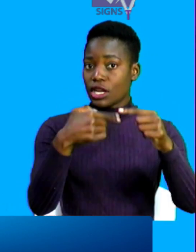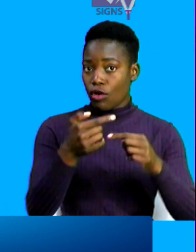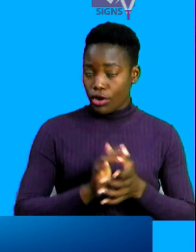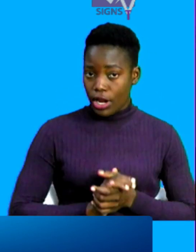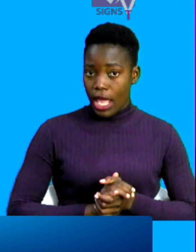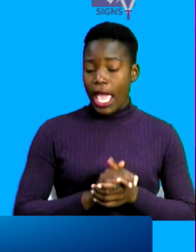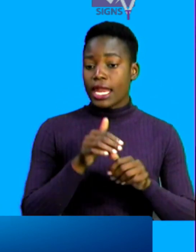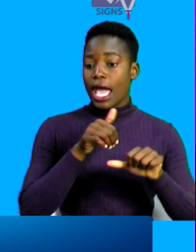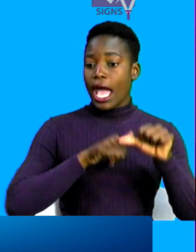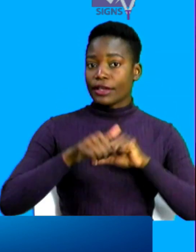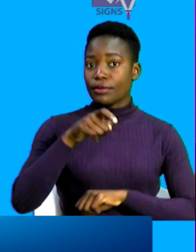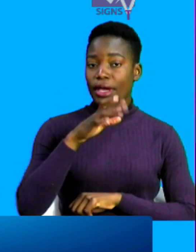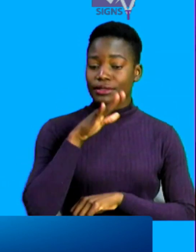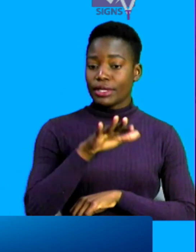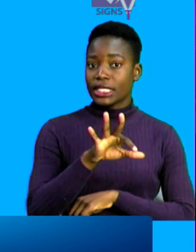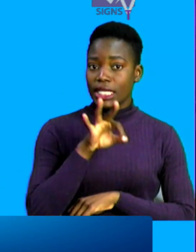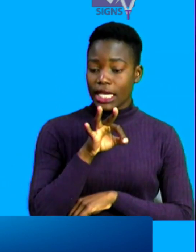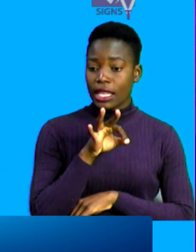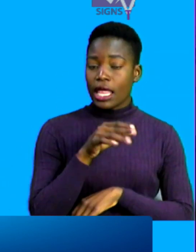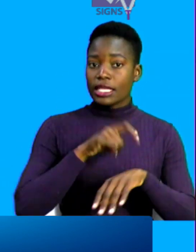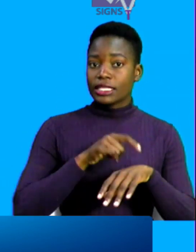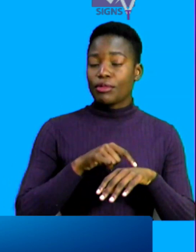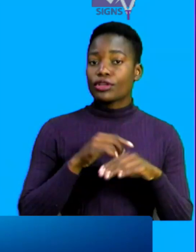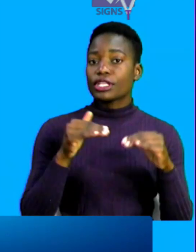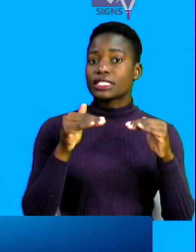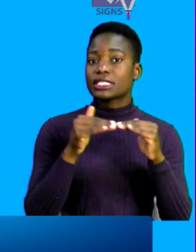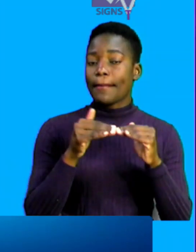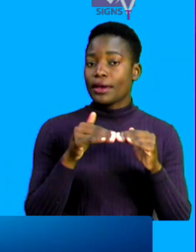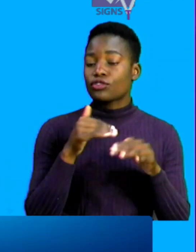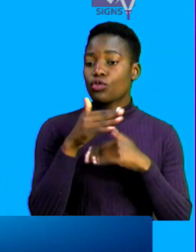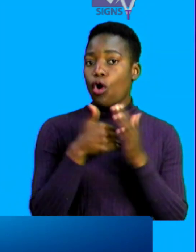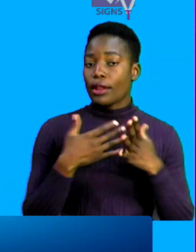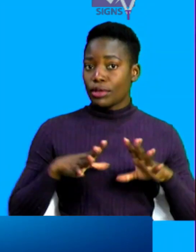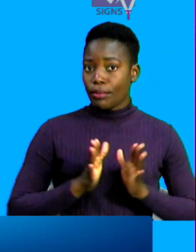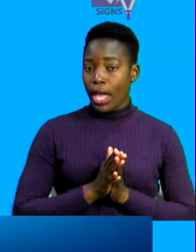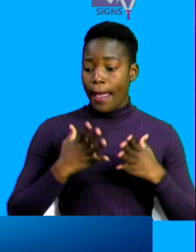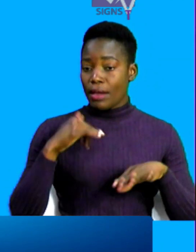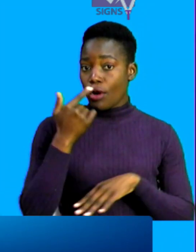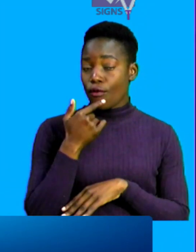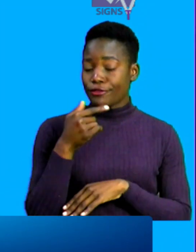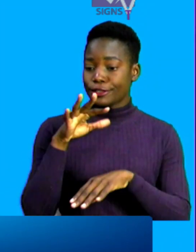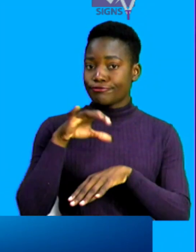action until we are on the same page with everybody. Those who have been found